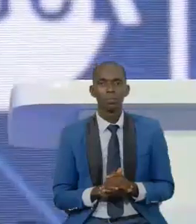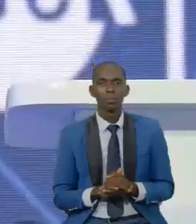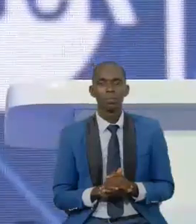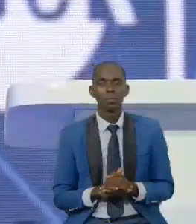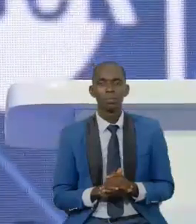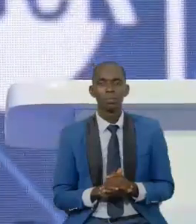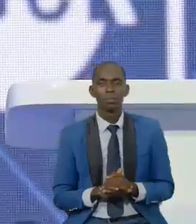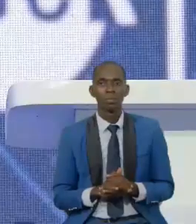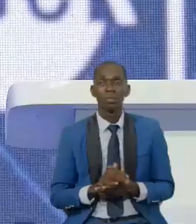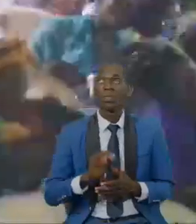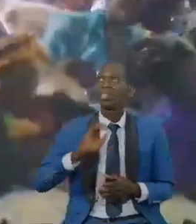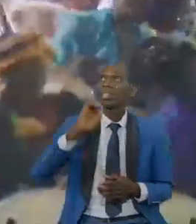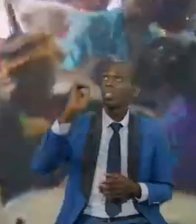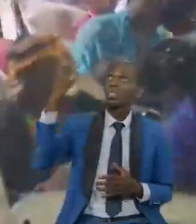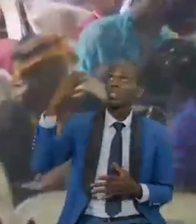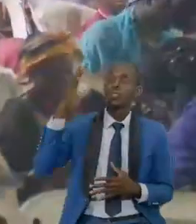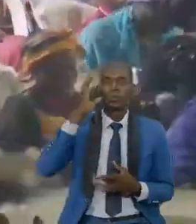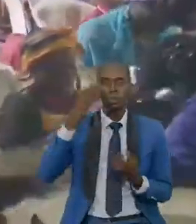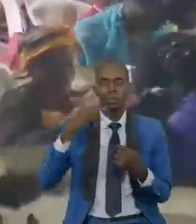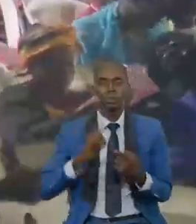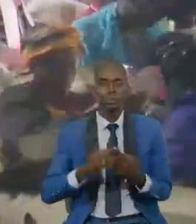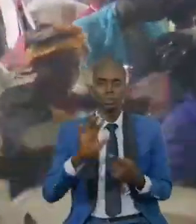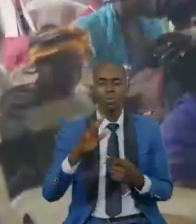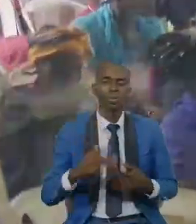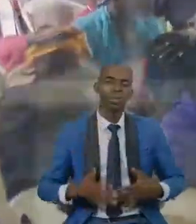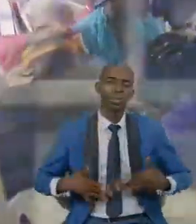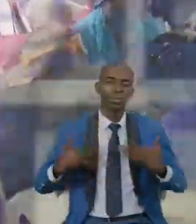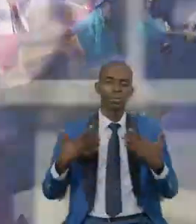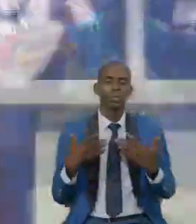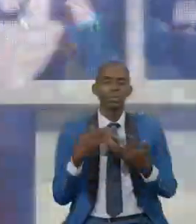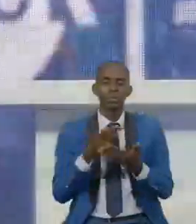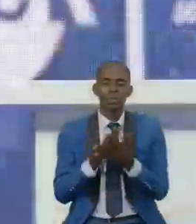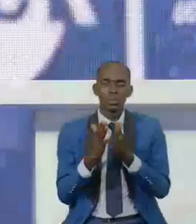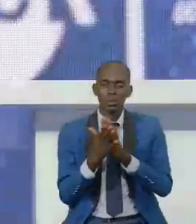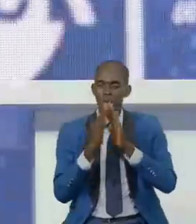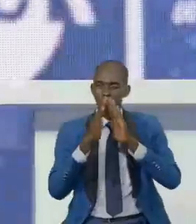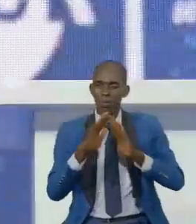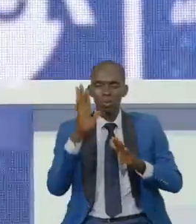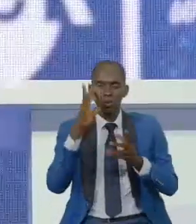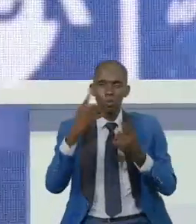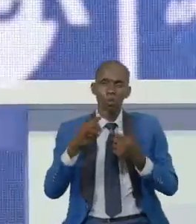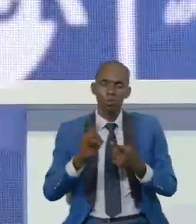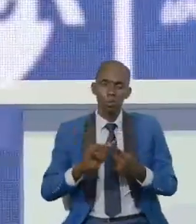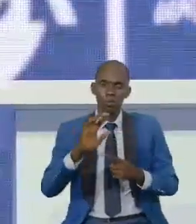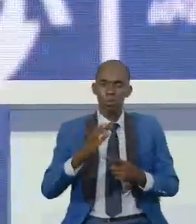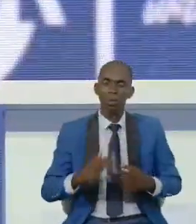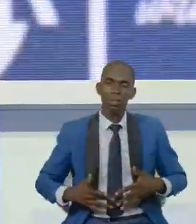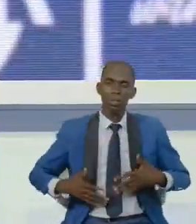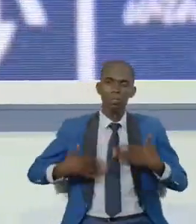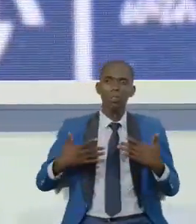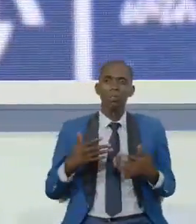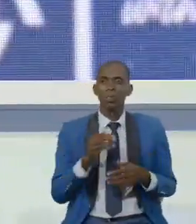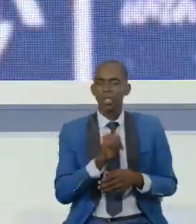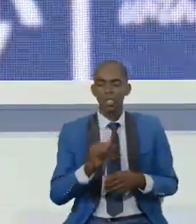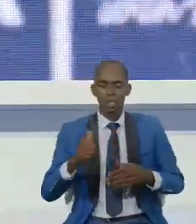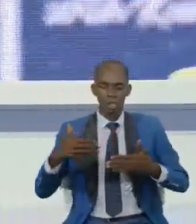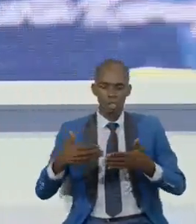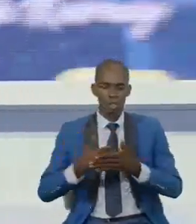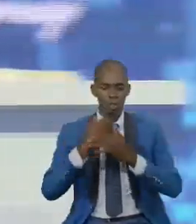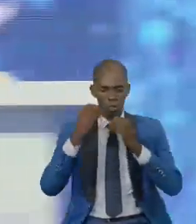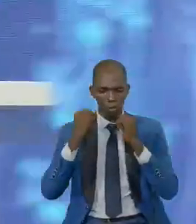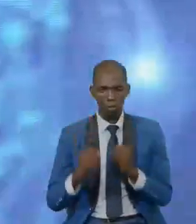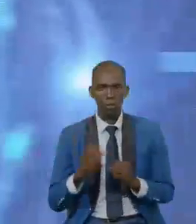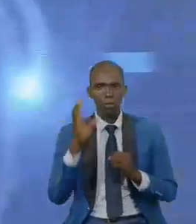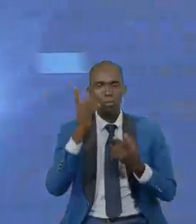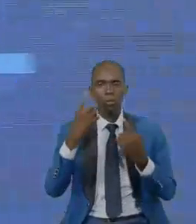Grace will come into your life. Peace will come into your life. A new strength will come into your